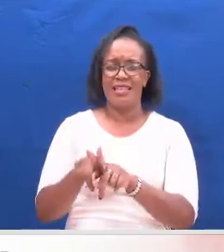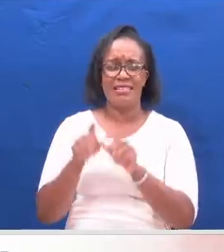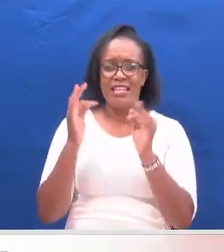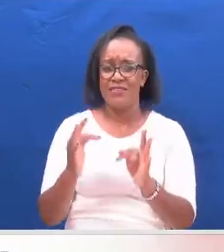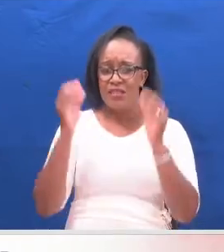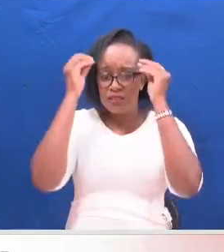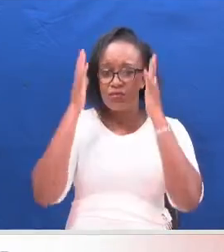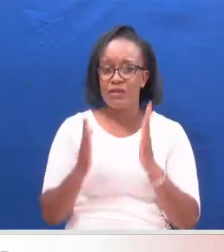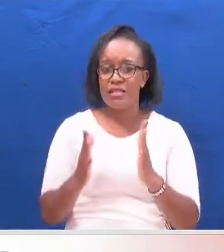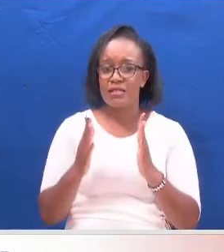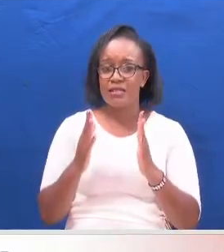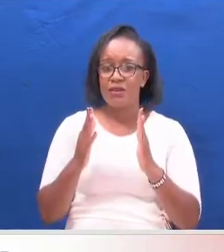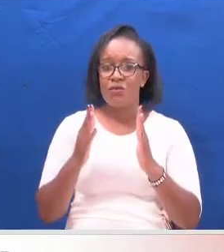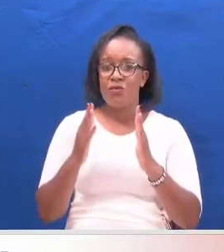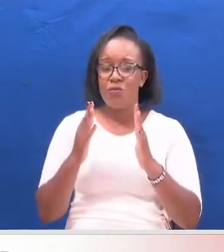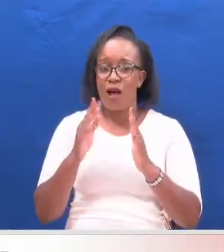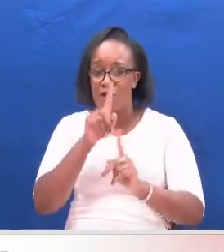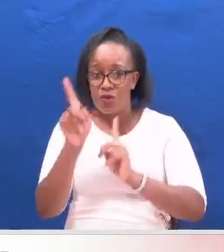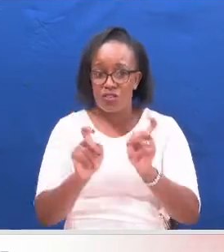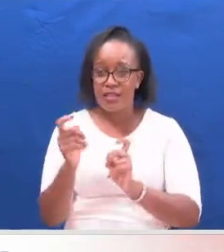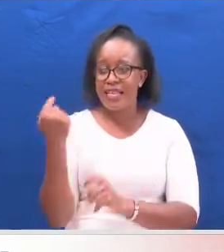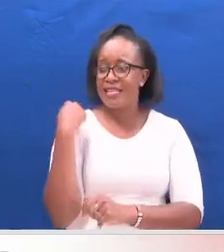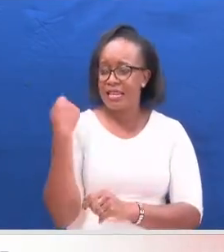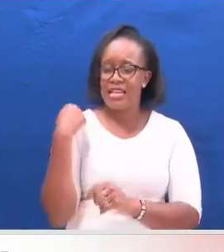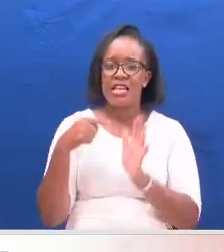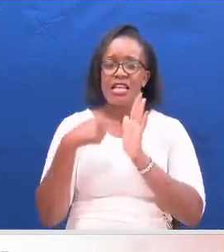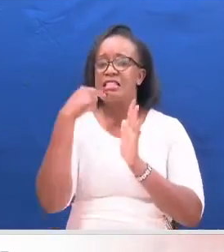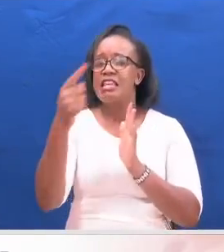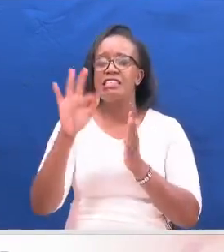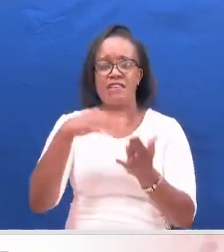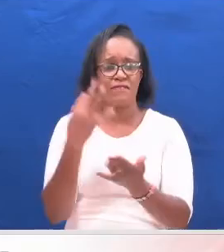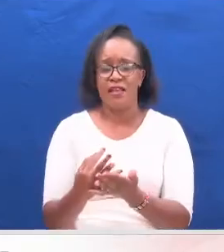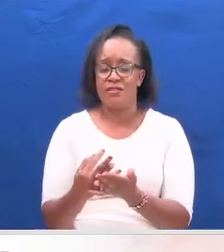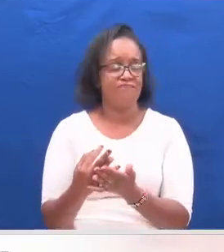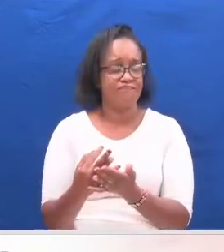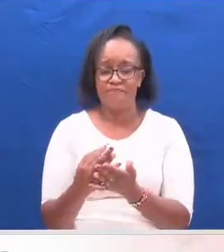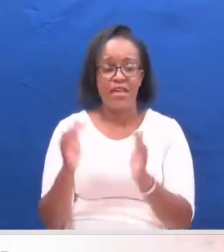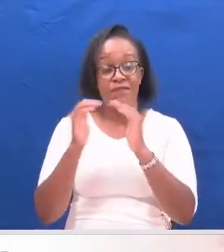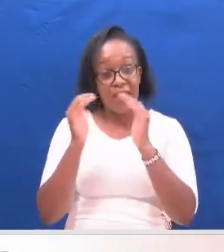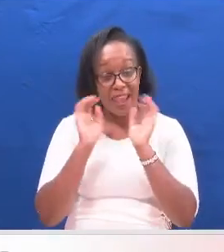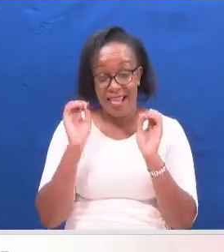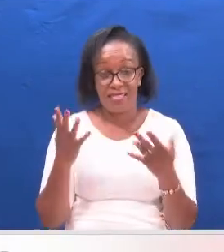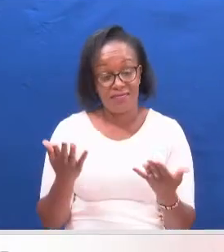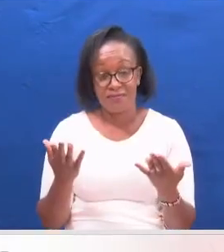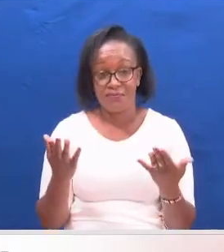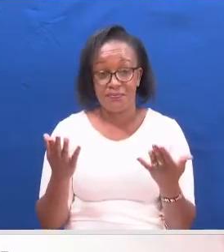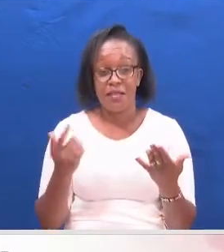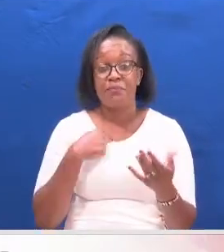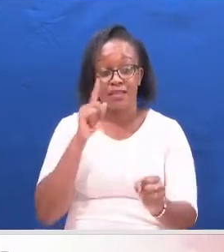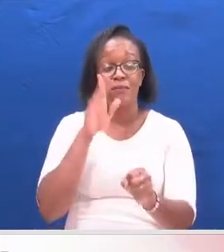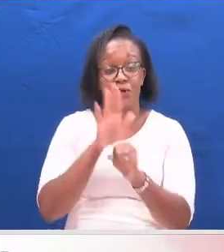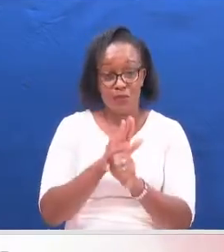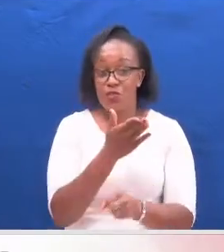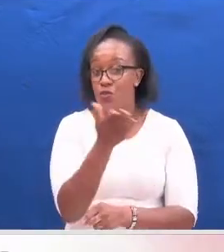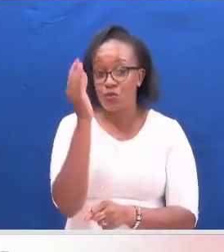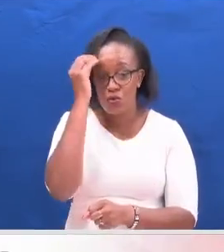since the exam is in 2 weeks or 4 weeks, they are all going to fail. It's very unfair to these children. And I can assure you they are not going